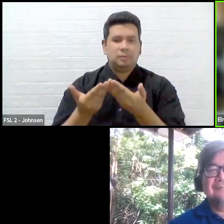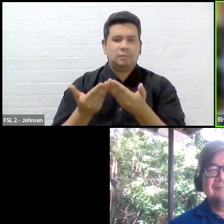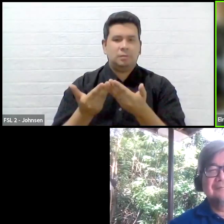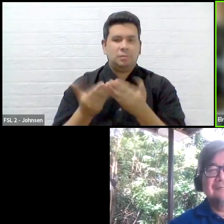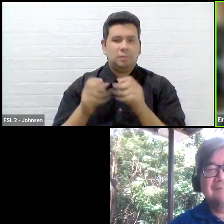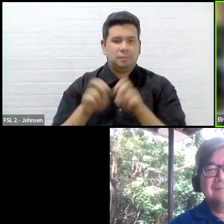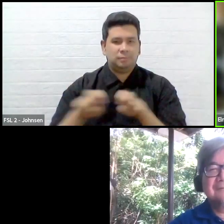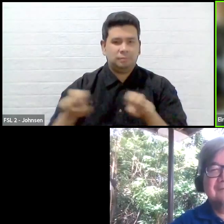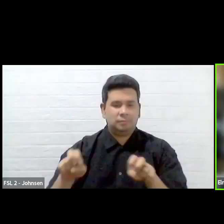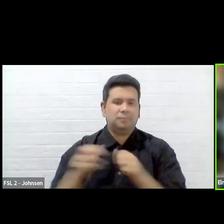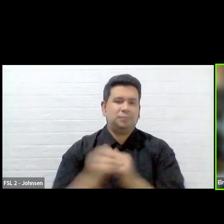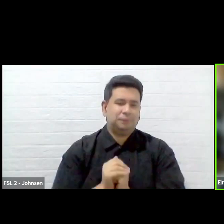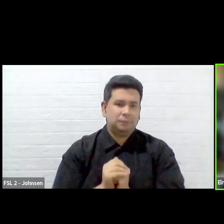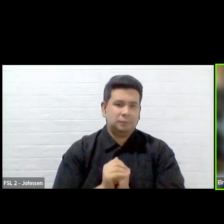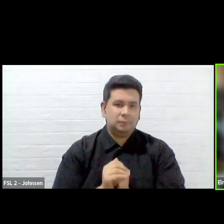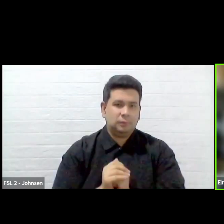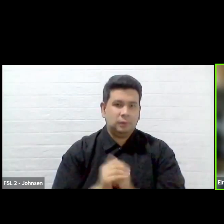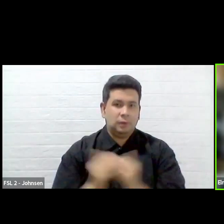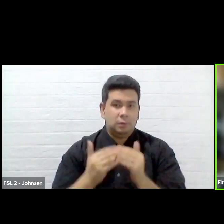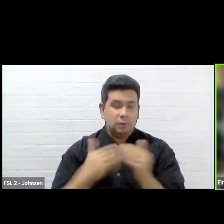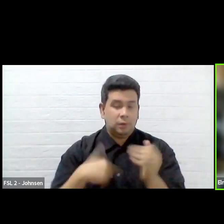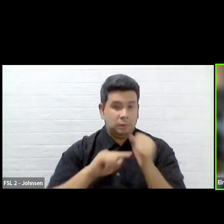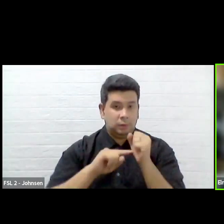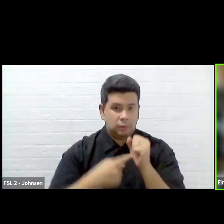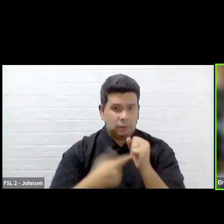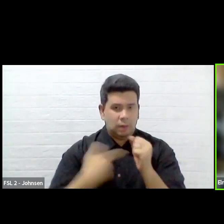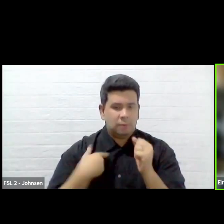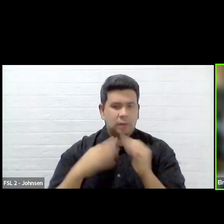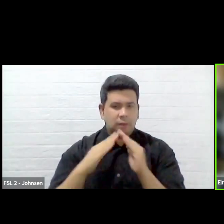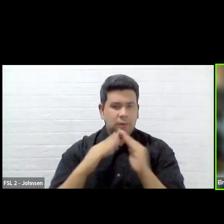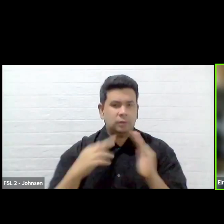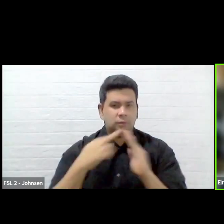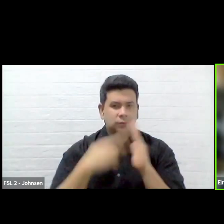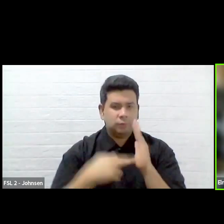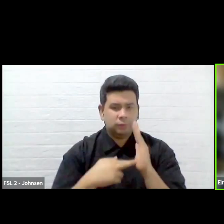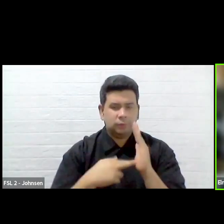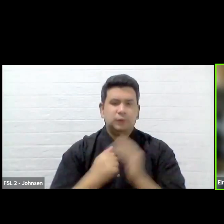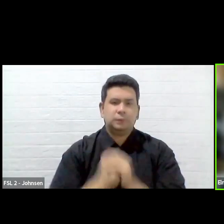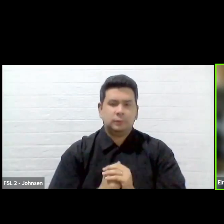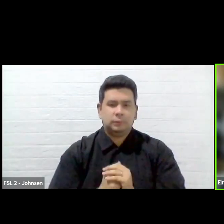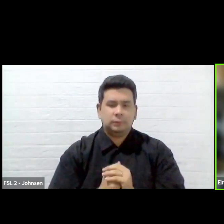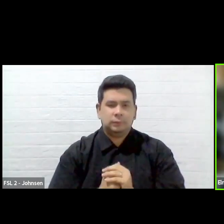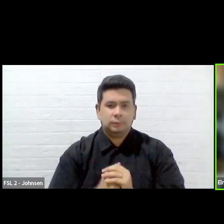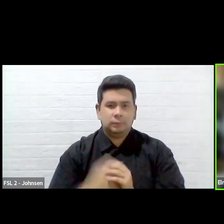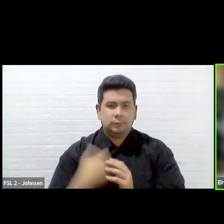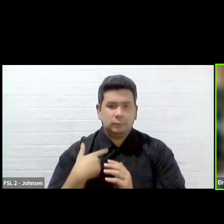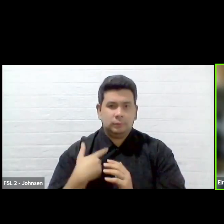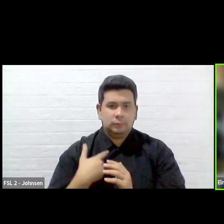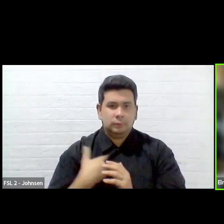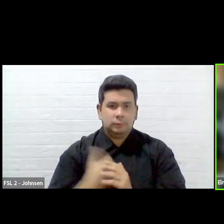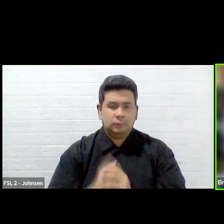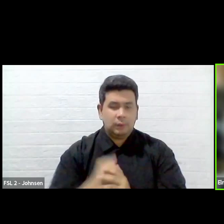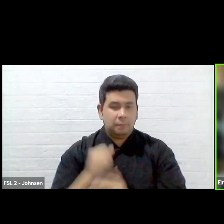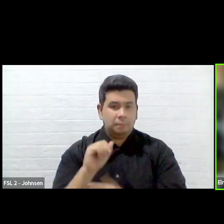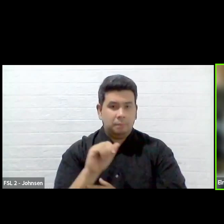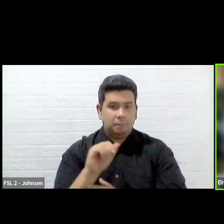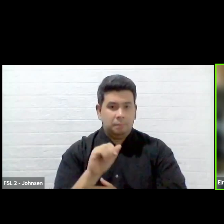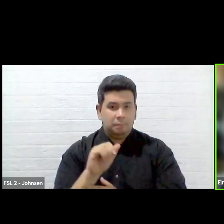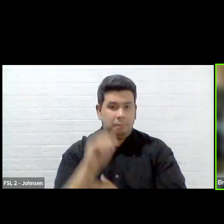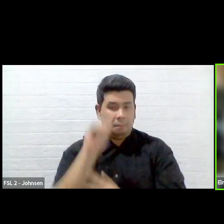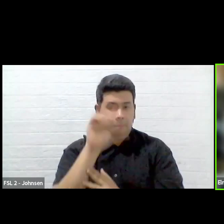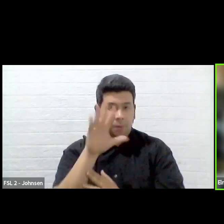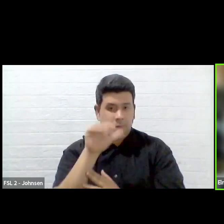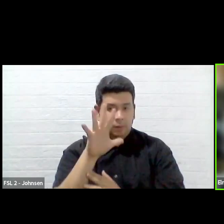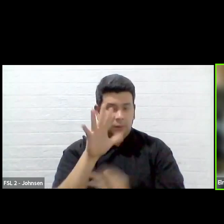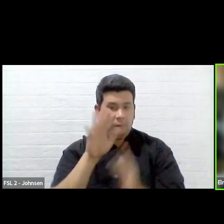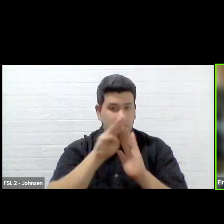start, there's some house rules. No? We have allotted 15 minutes for the presentation. So